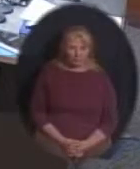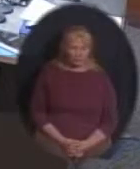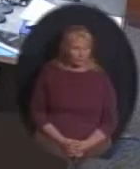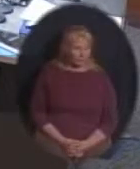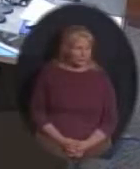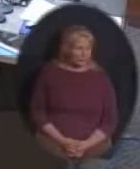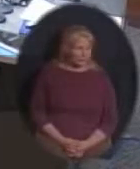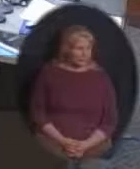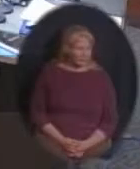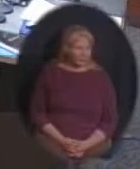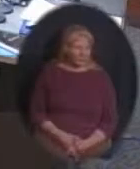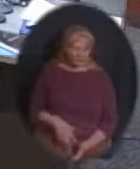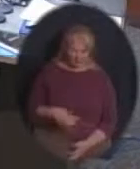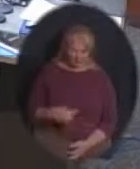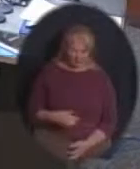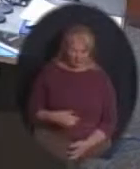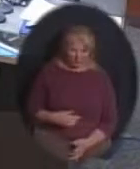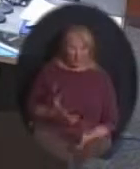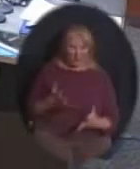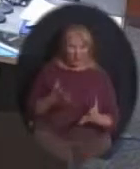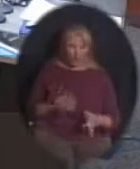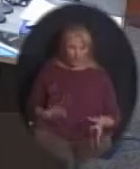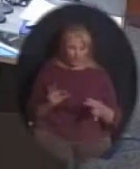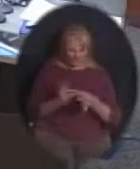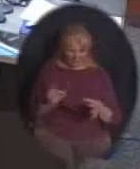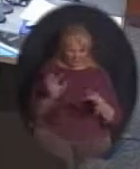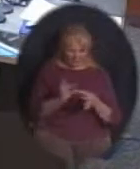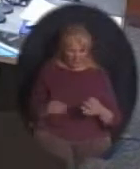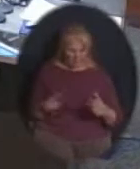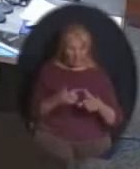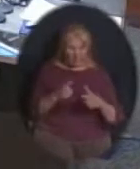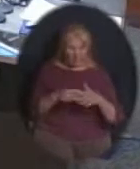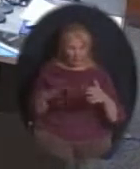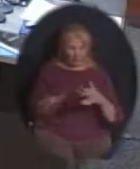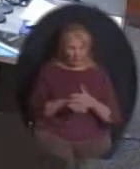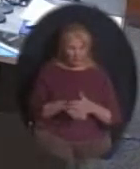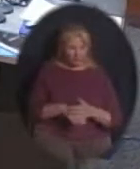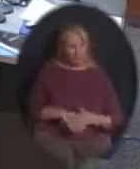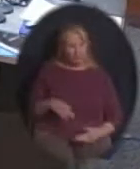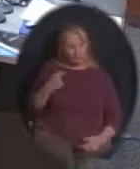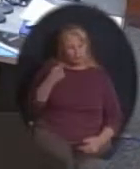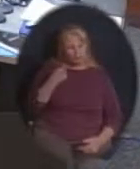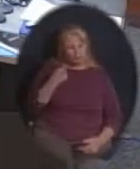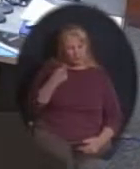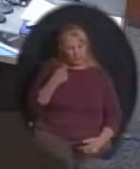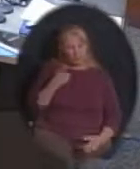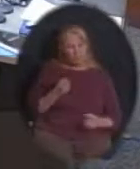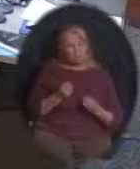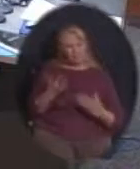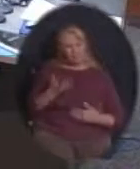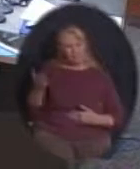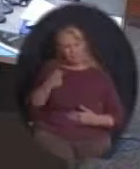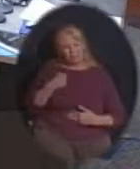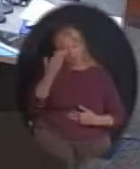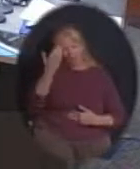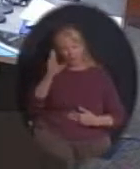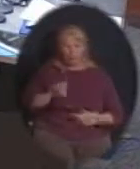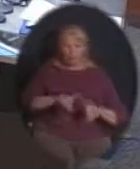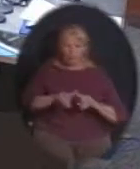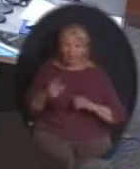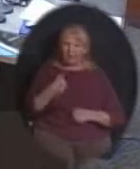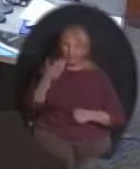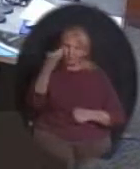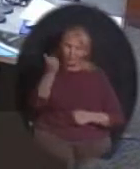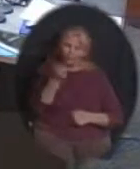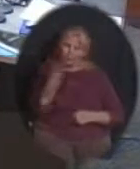Seeing none, I'd like to make a statement and then we'll go to break. There are many things I do not know, but there are a few things that I think I do know. What I